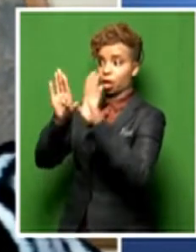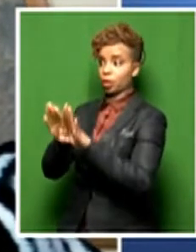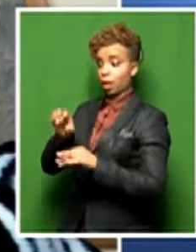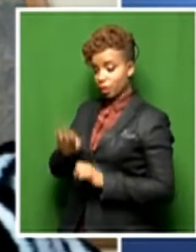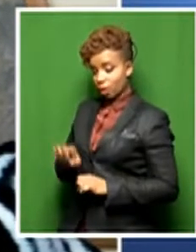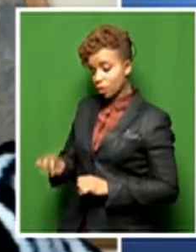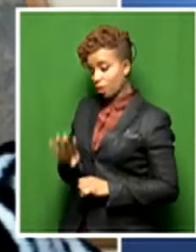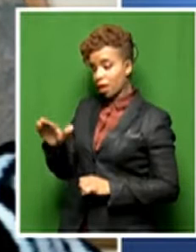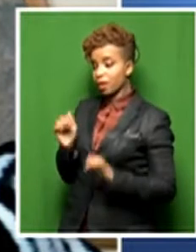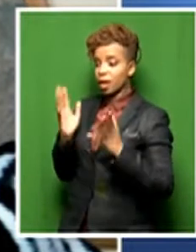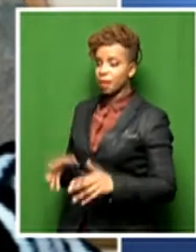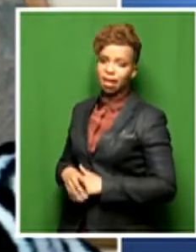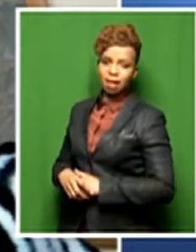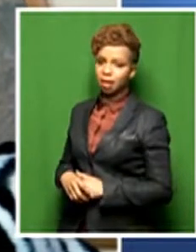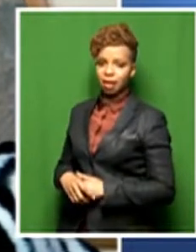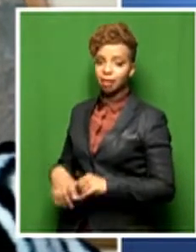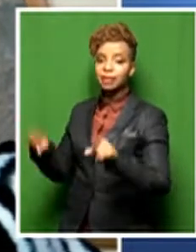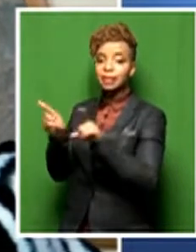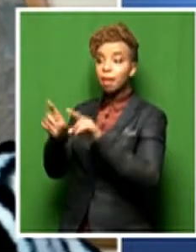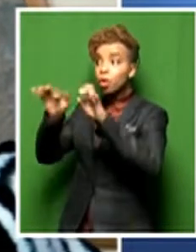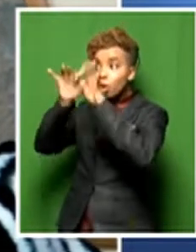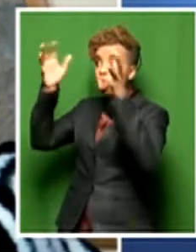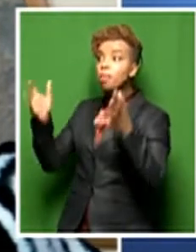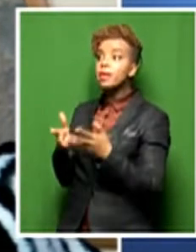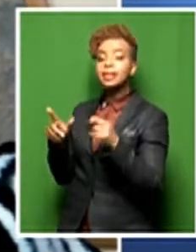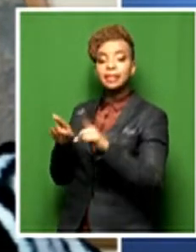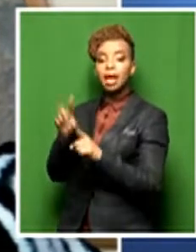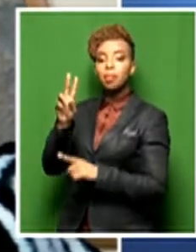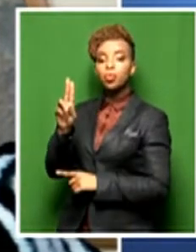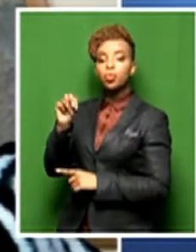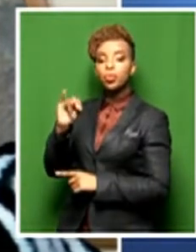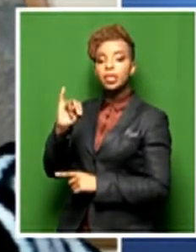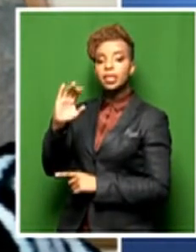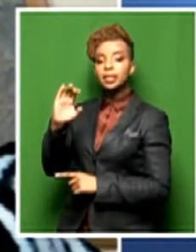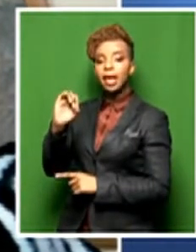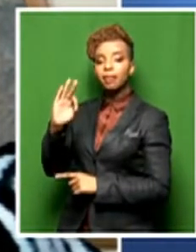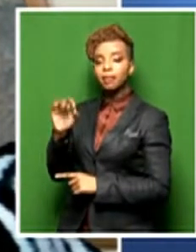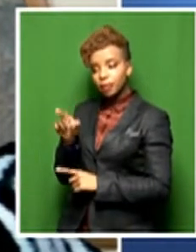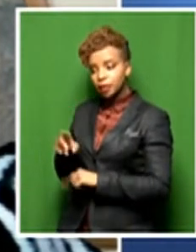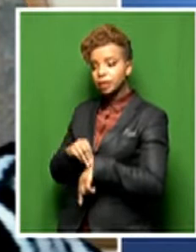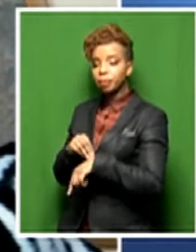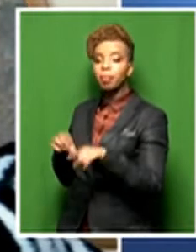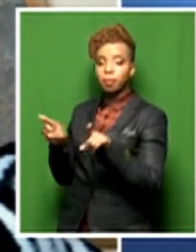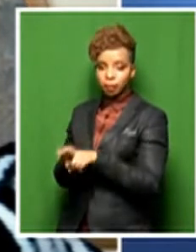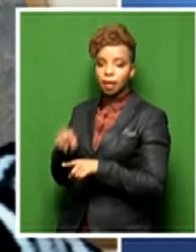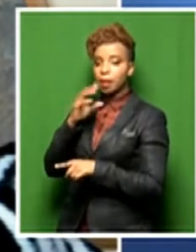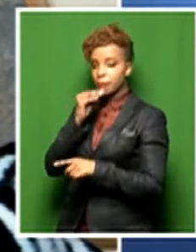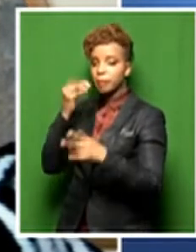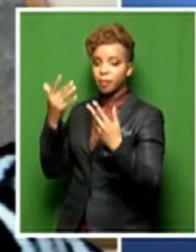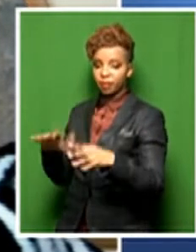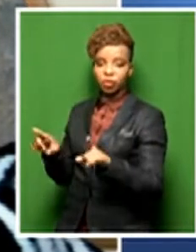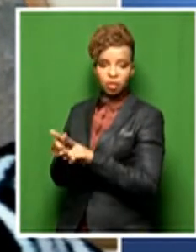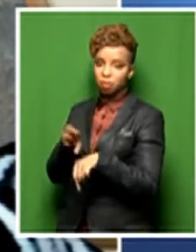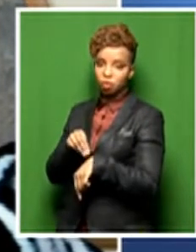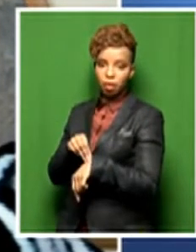flagged this problem. Is your network only South Africa-based? Is it regional? Or are you only